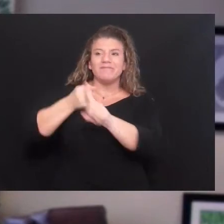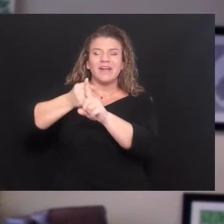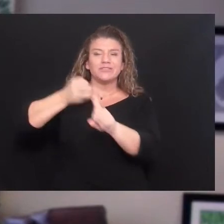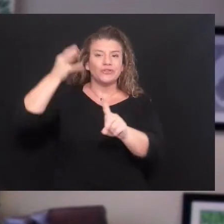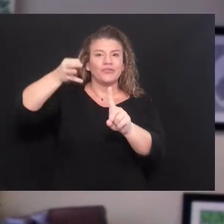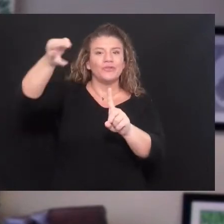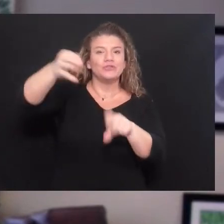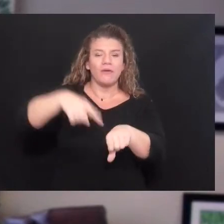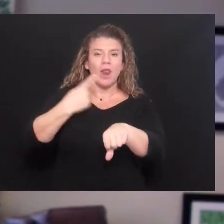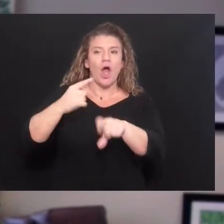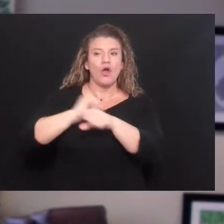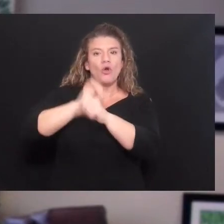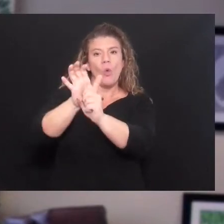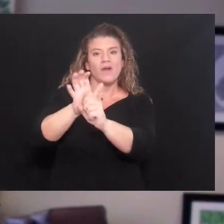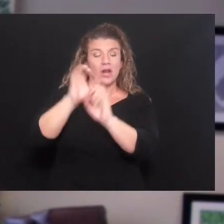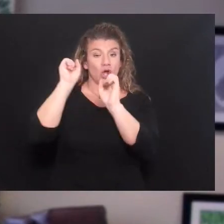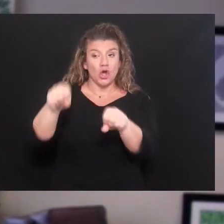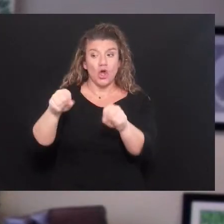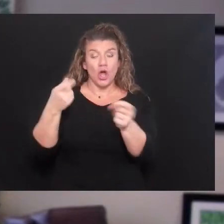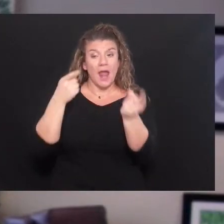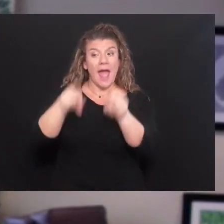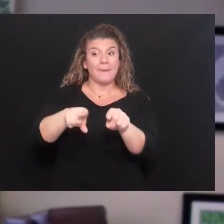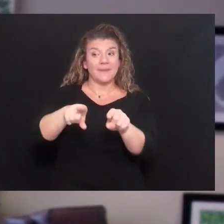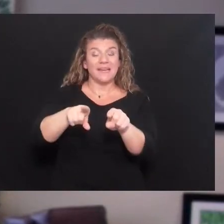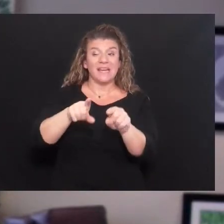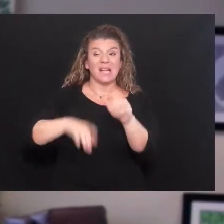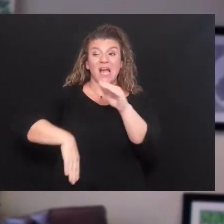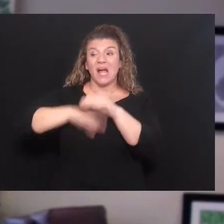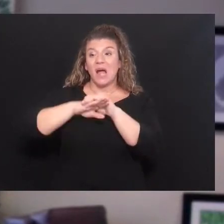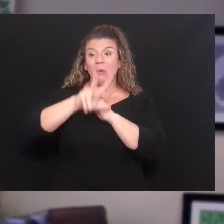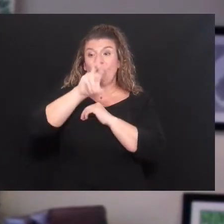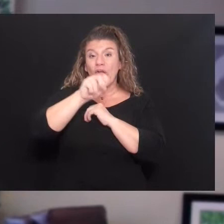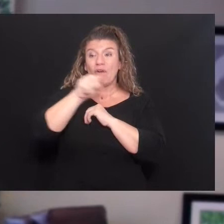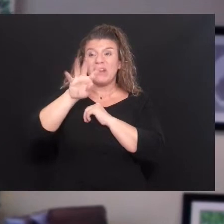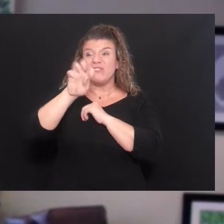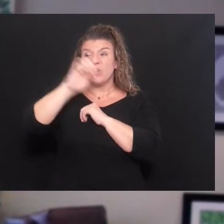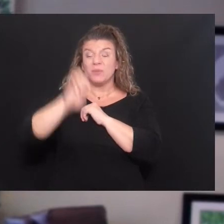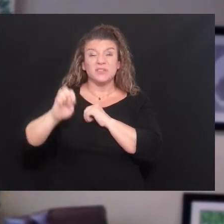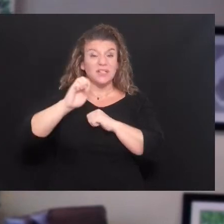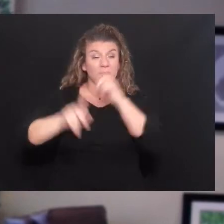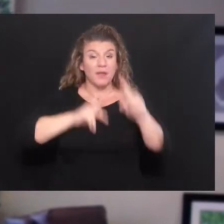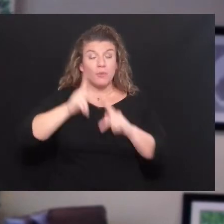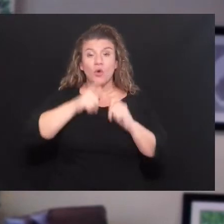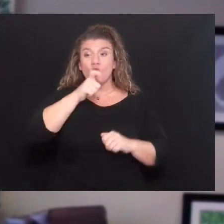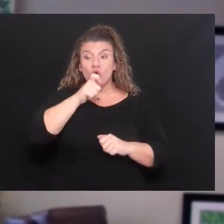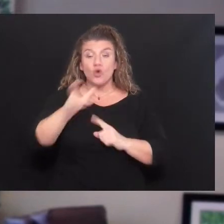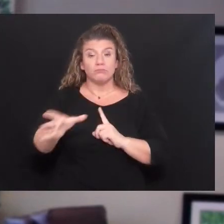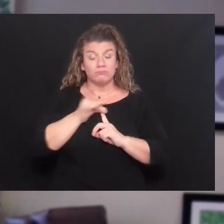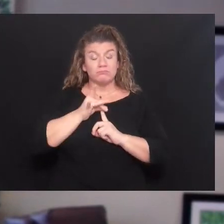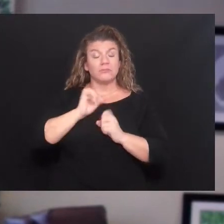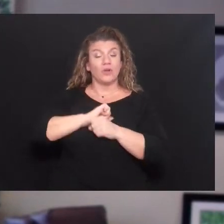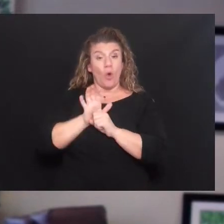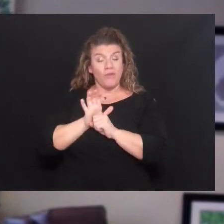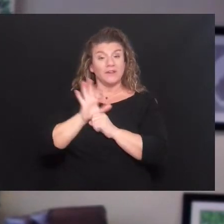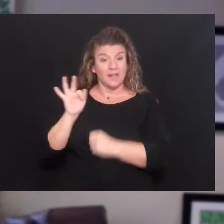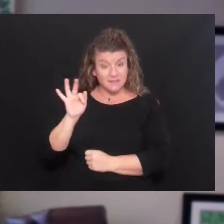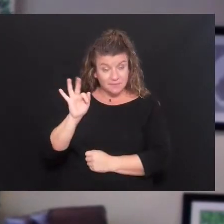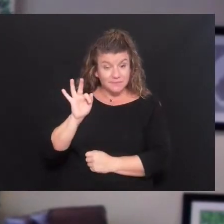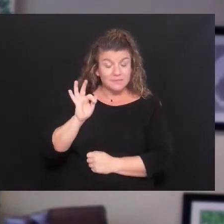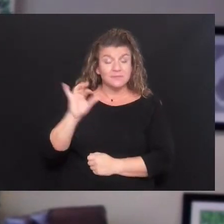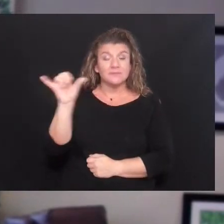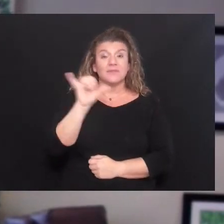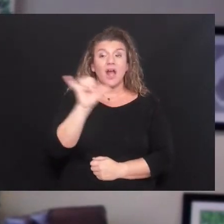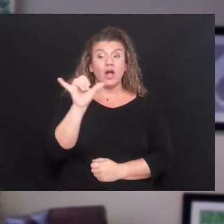COVID, which can occur into up to 30 to 40% of people who get COVID-19, and also